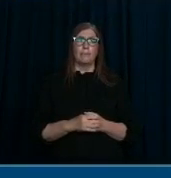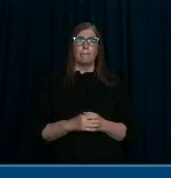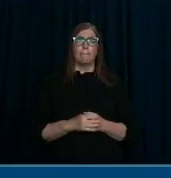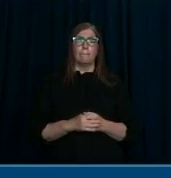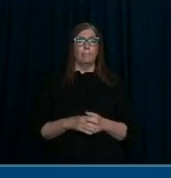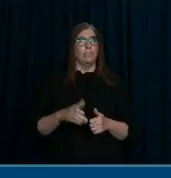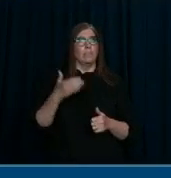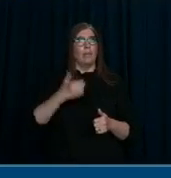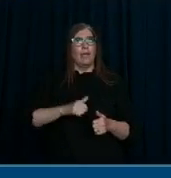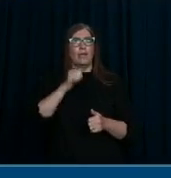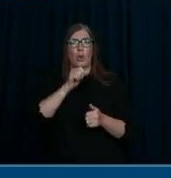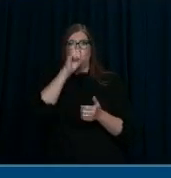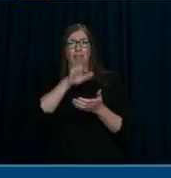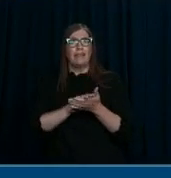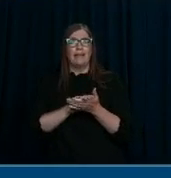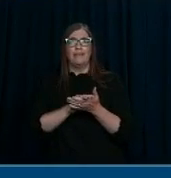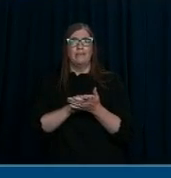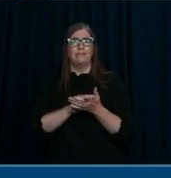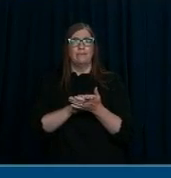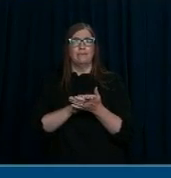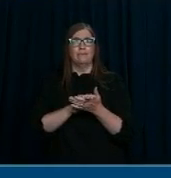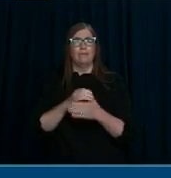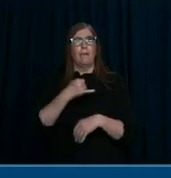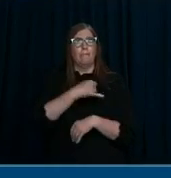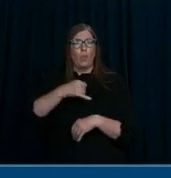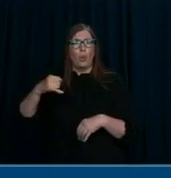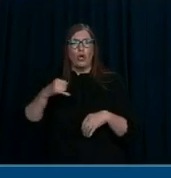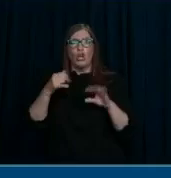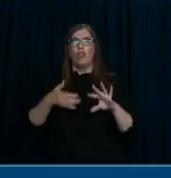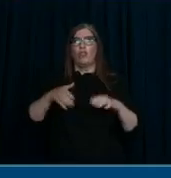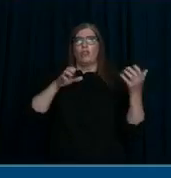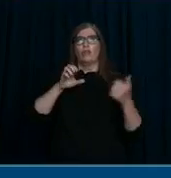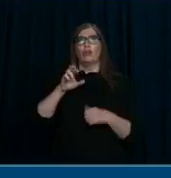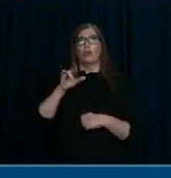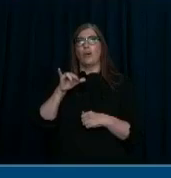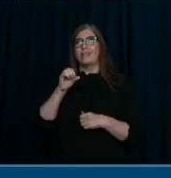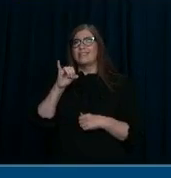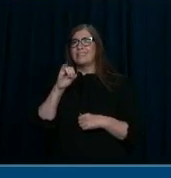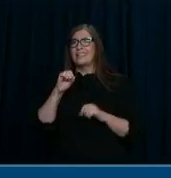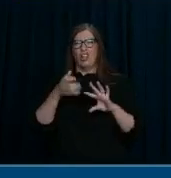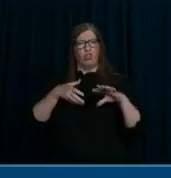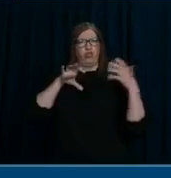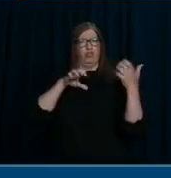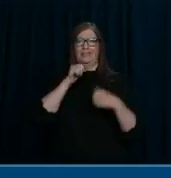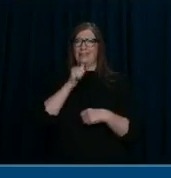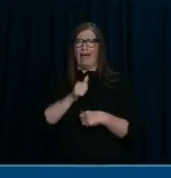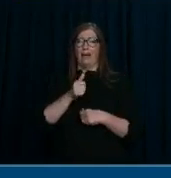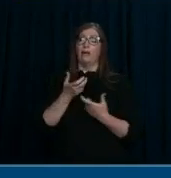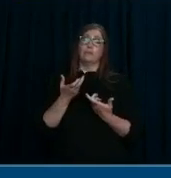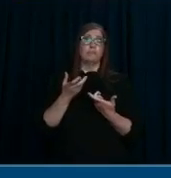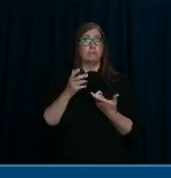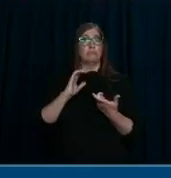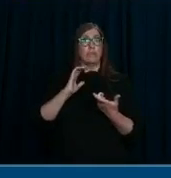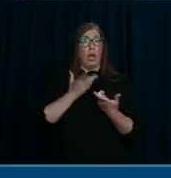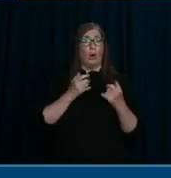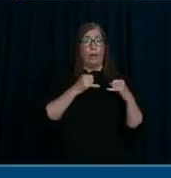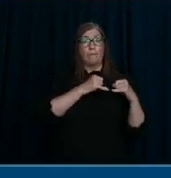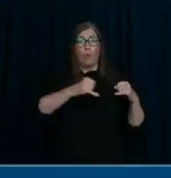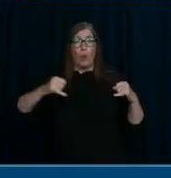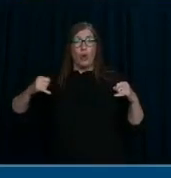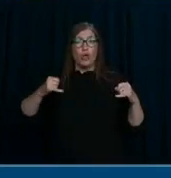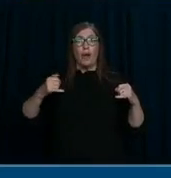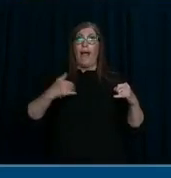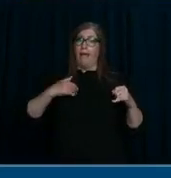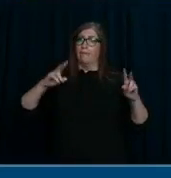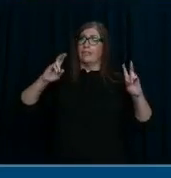I do not believe there is a border crisis. There are issues along the border,